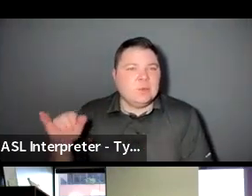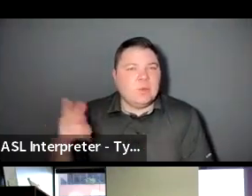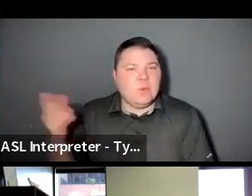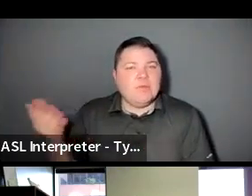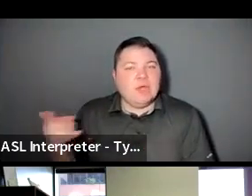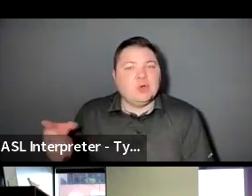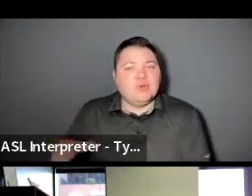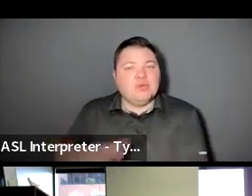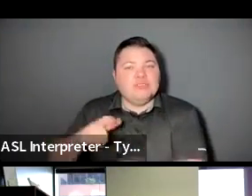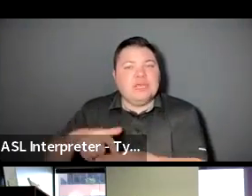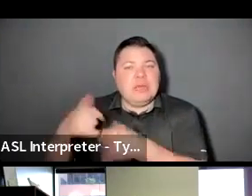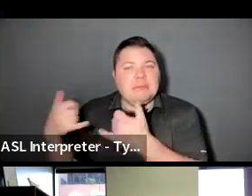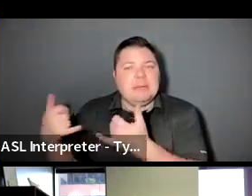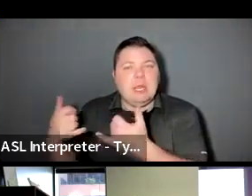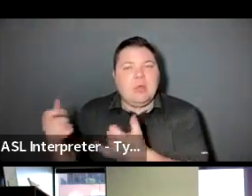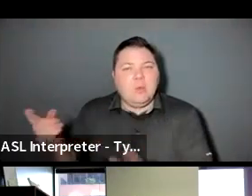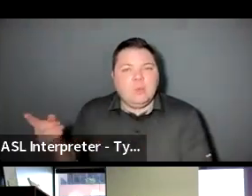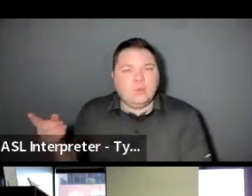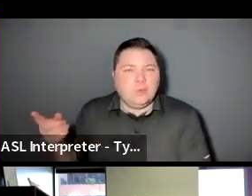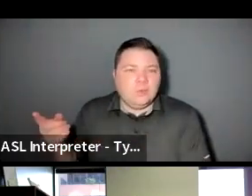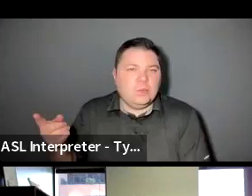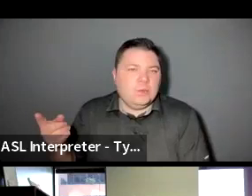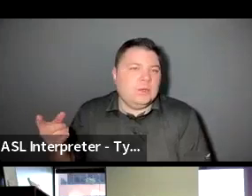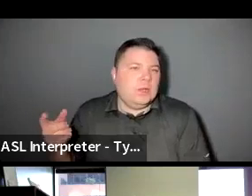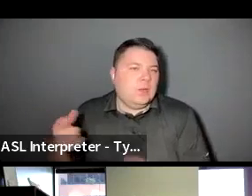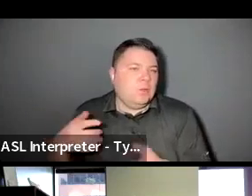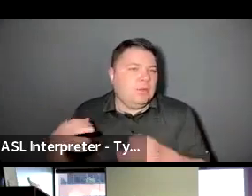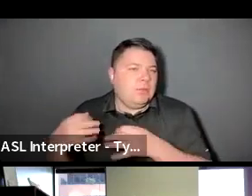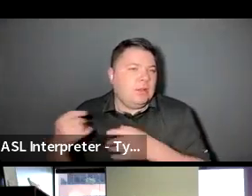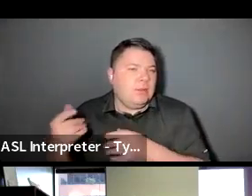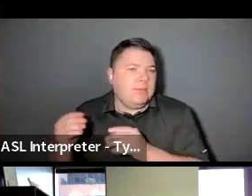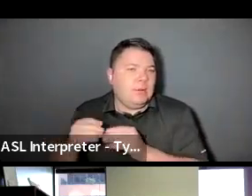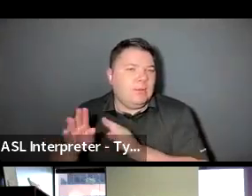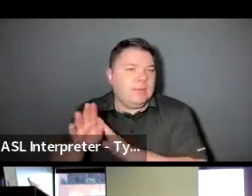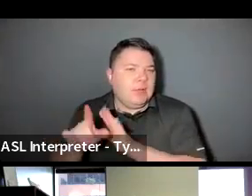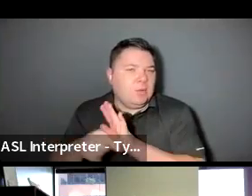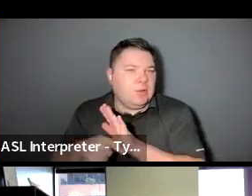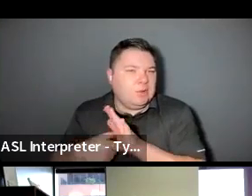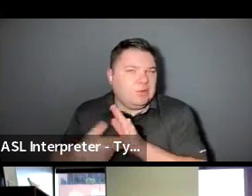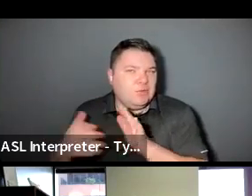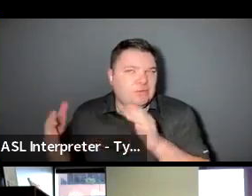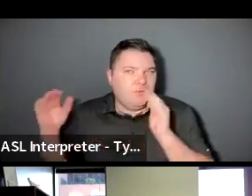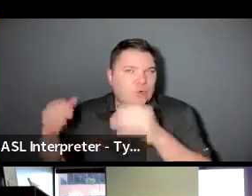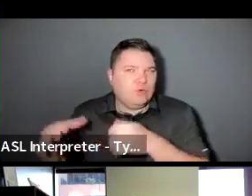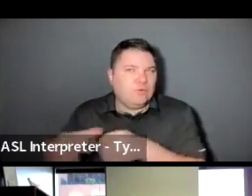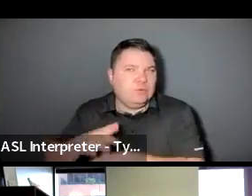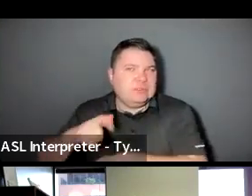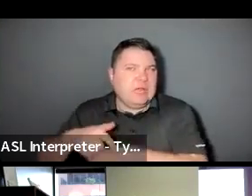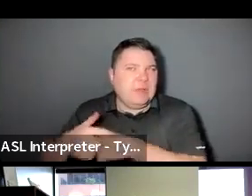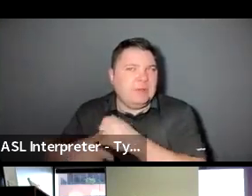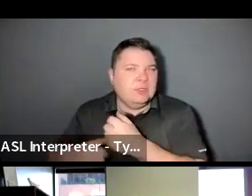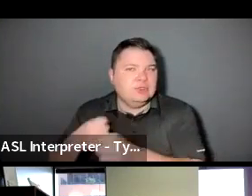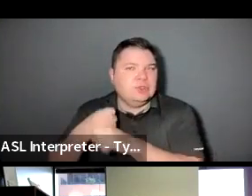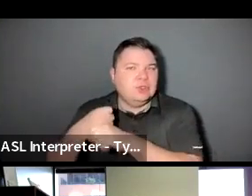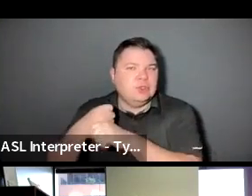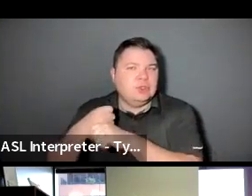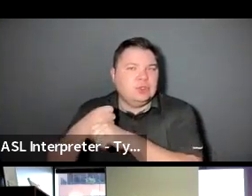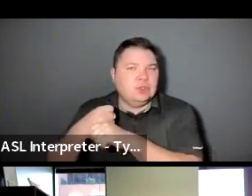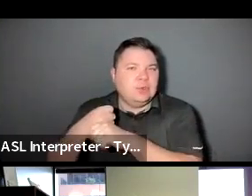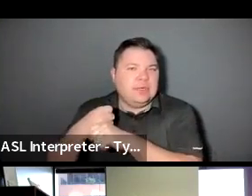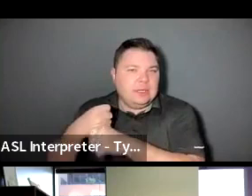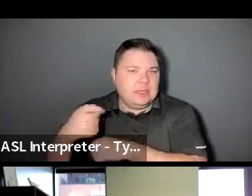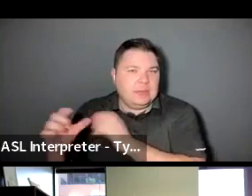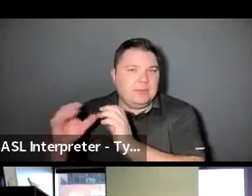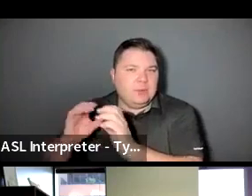full-time basis, and I'll talk a little bit about what her background is to focus full-time on security communications and